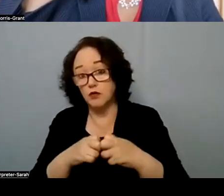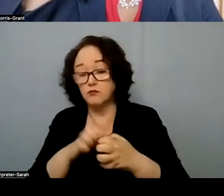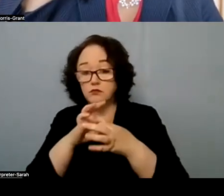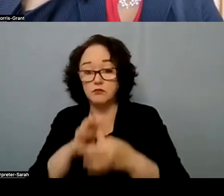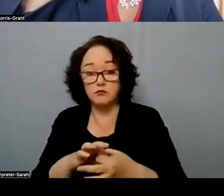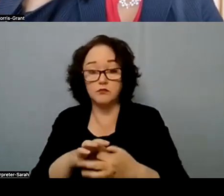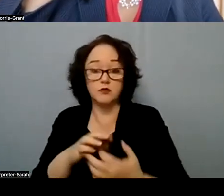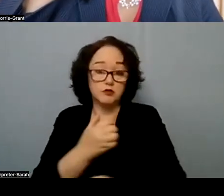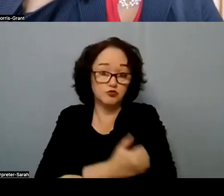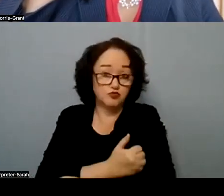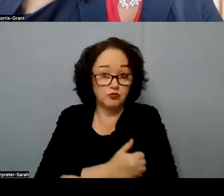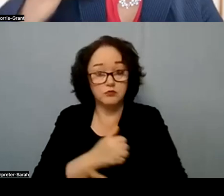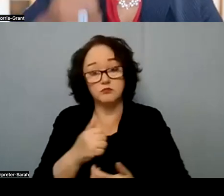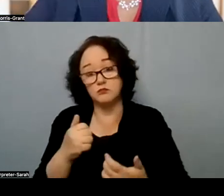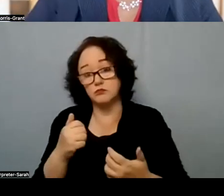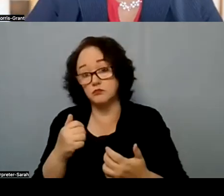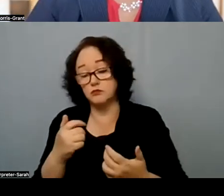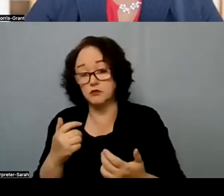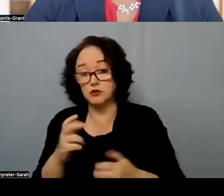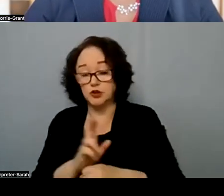We are not a sober living